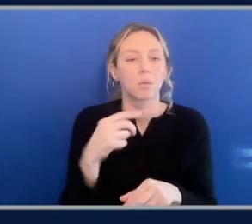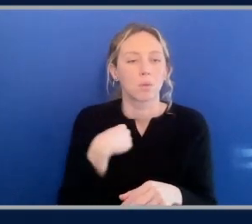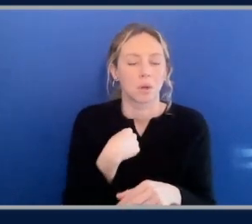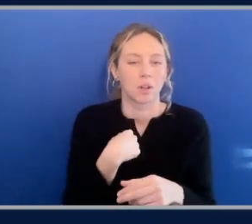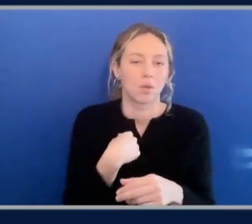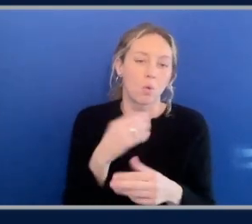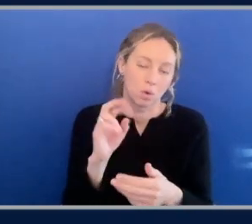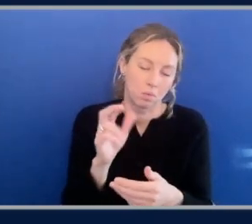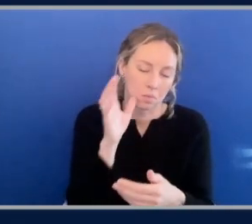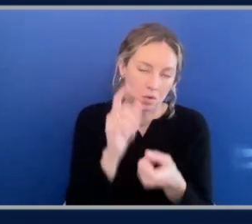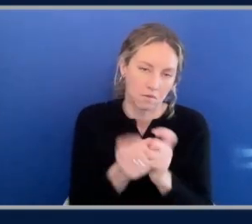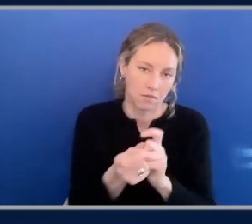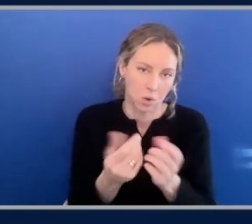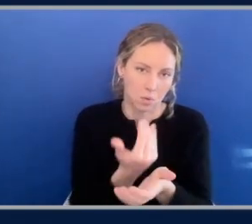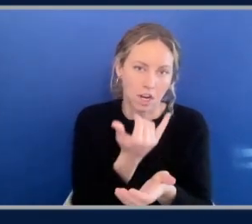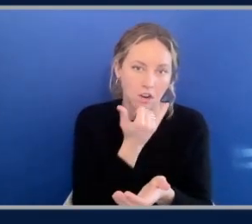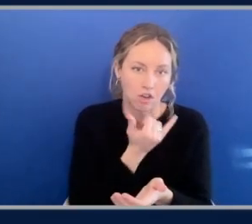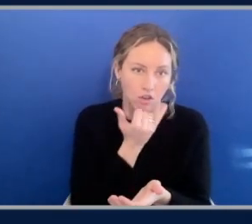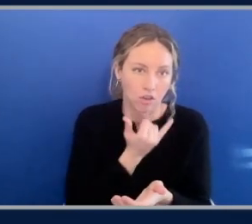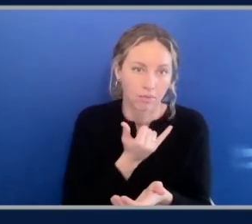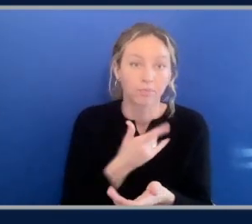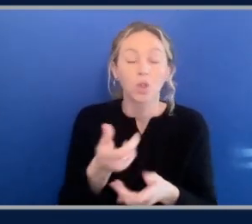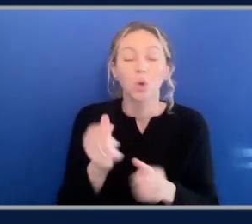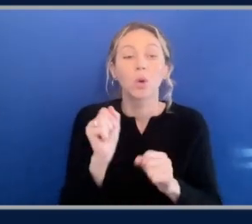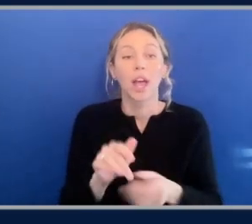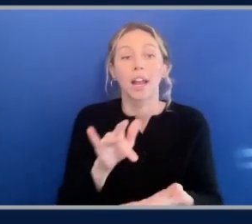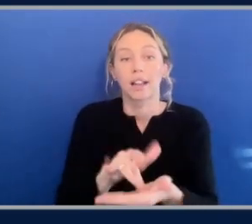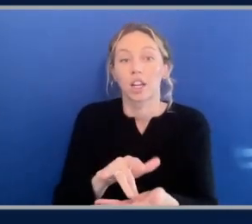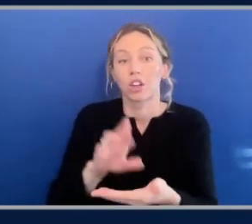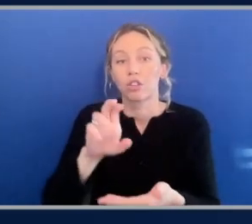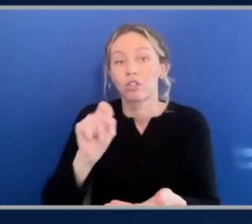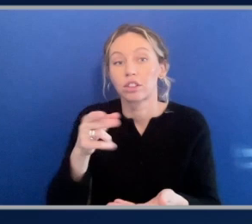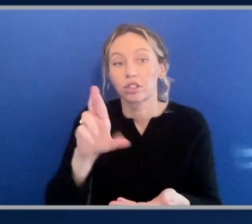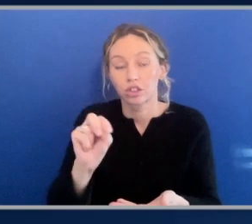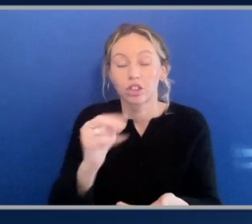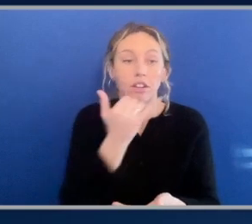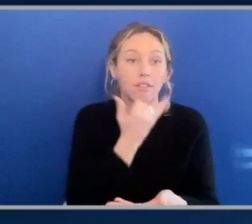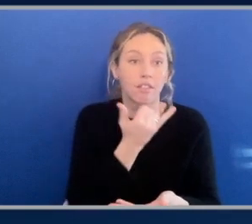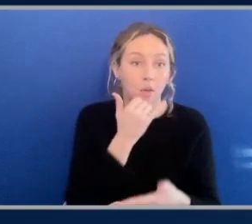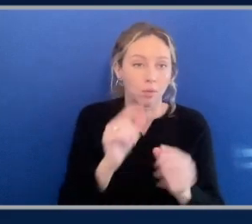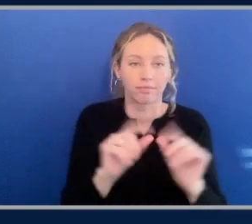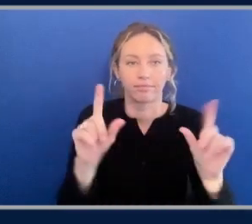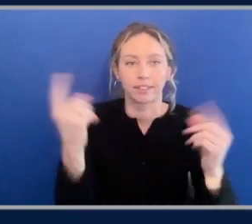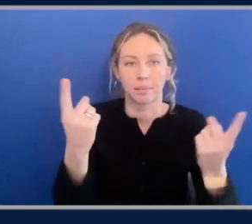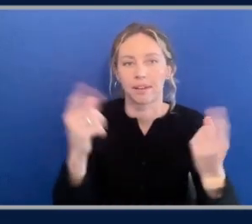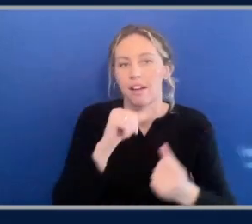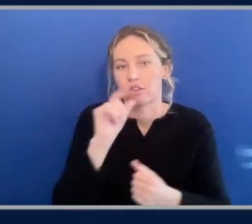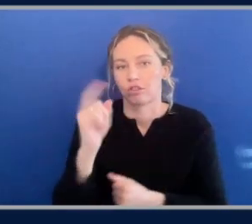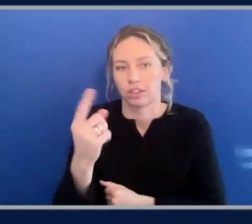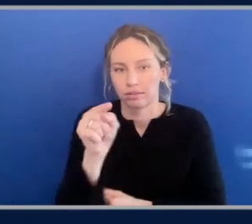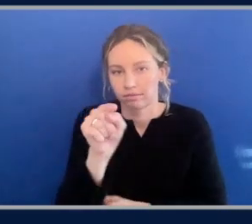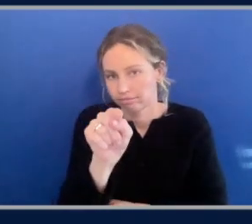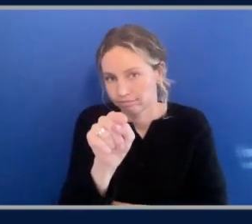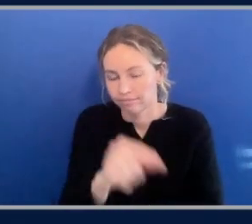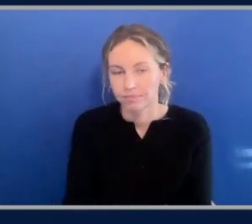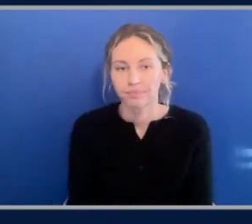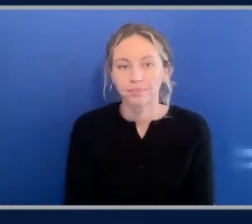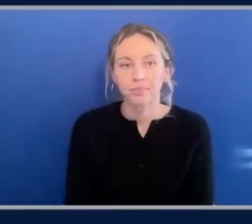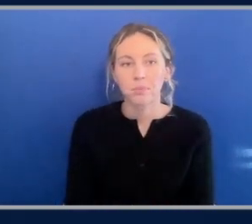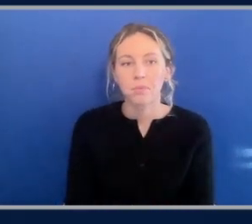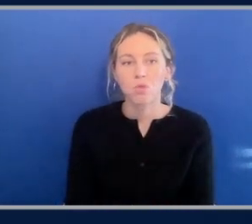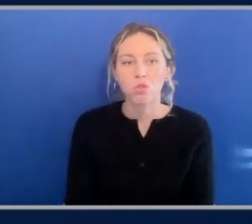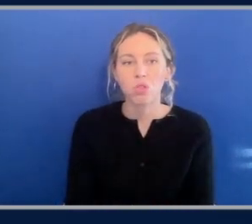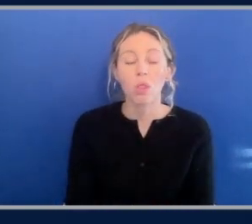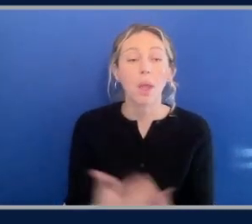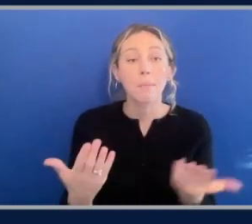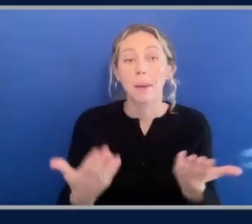Yes, exactly. Because you can actually return an error, and you get something that's other than just a panic. So. Yeah, exactly. Of course, like in theory, someone